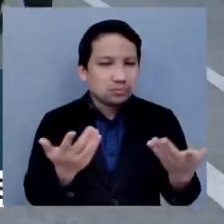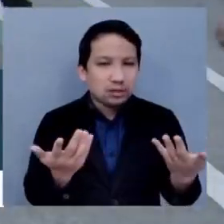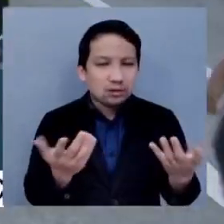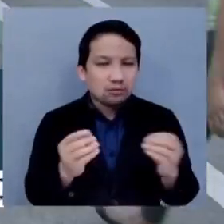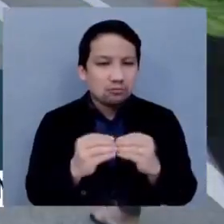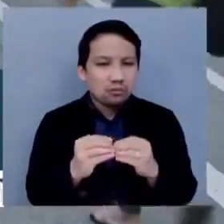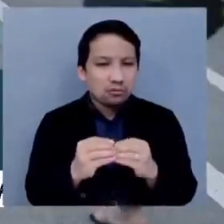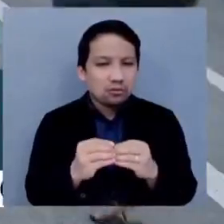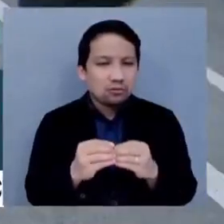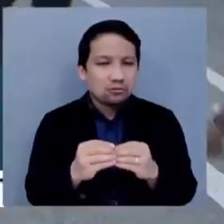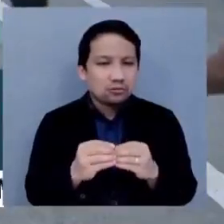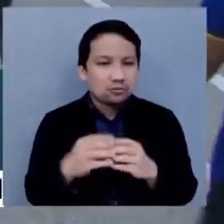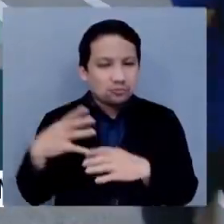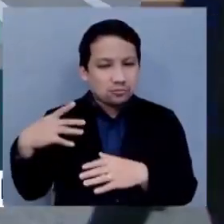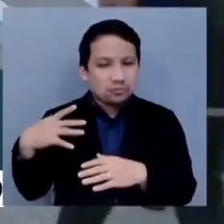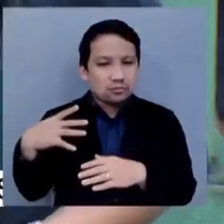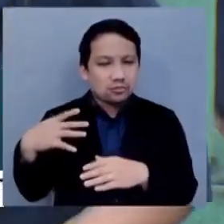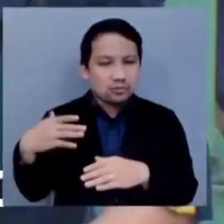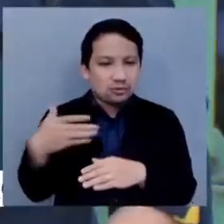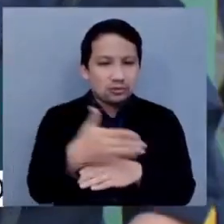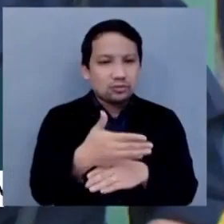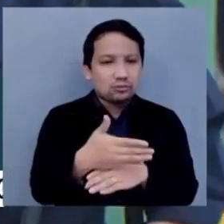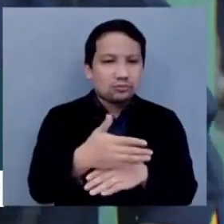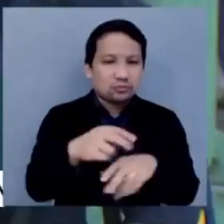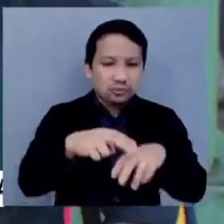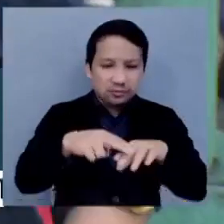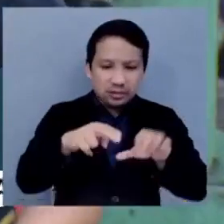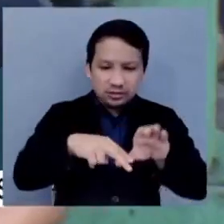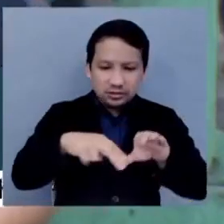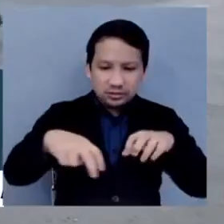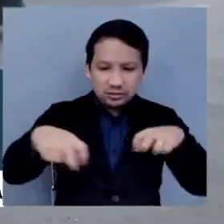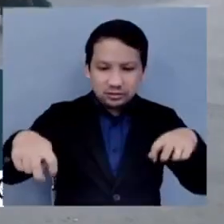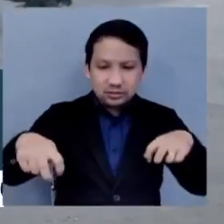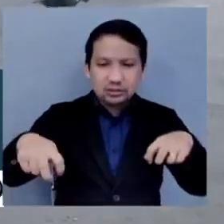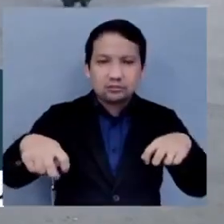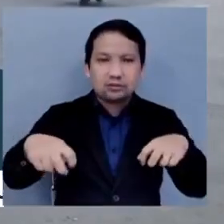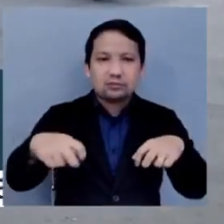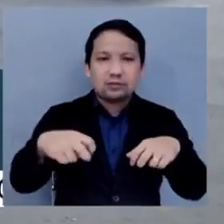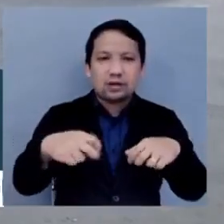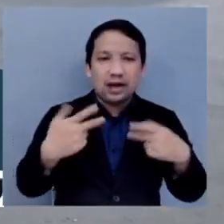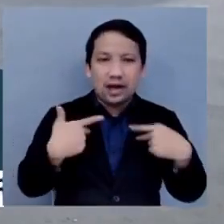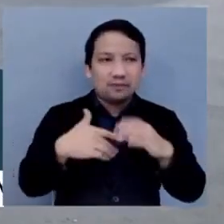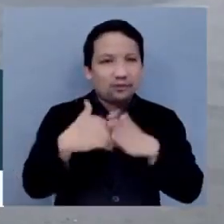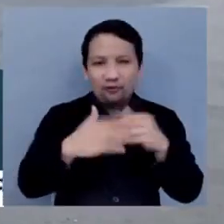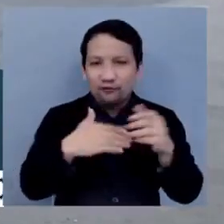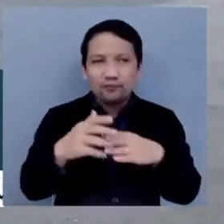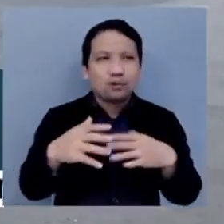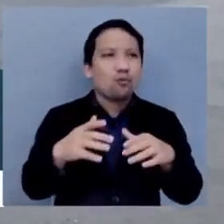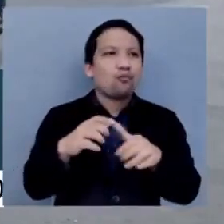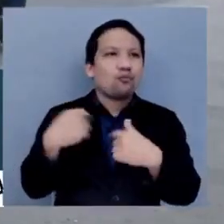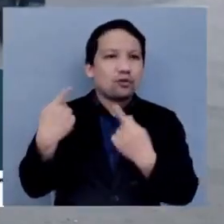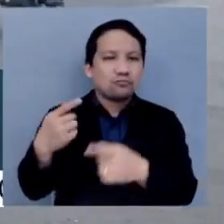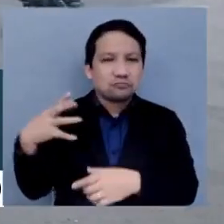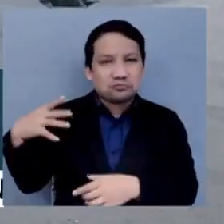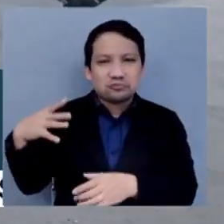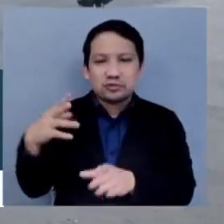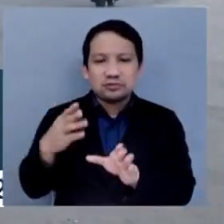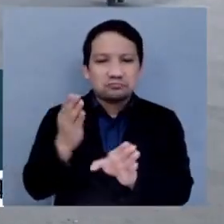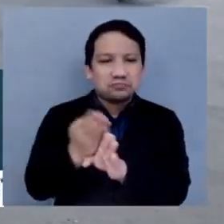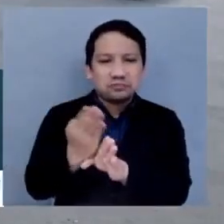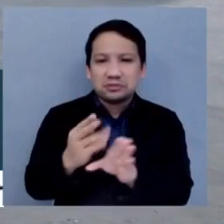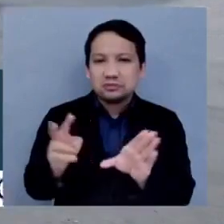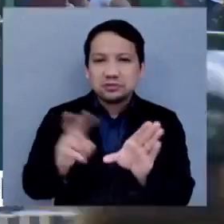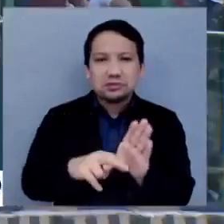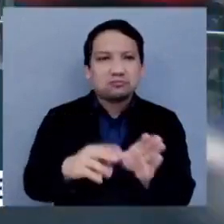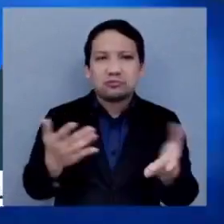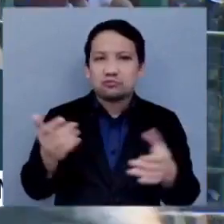seats while waiting for the buses, and just, you know, providing comfort for the passengers. But now that there's no fare